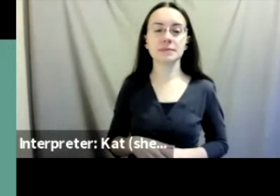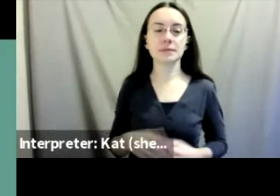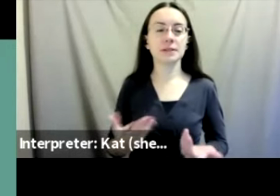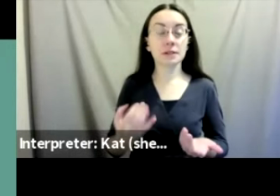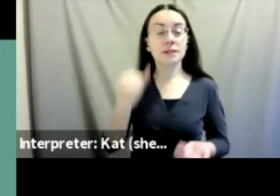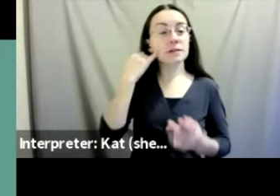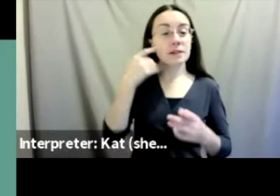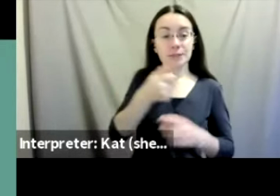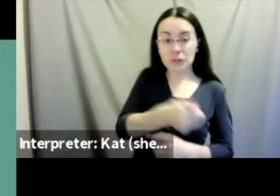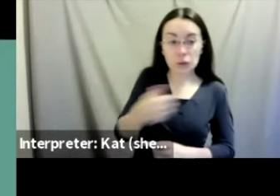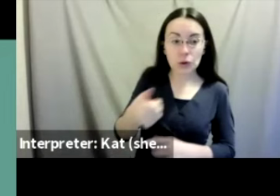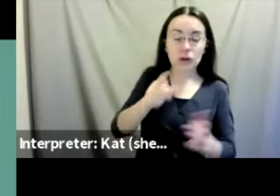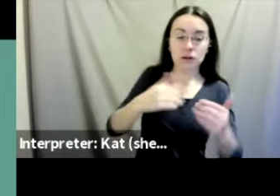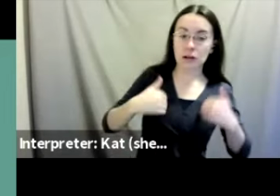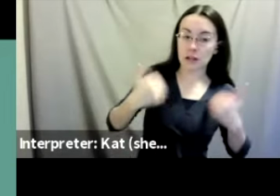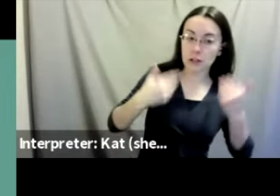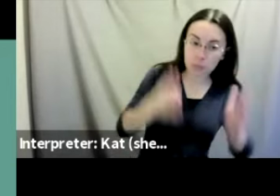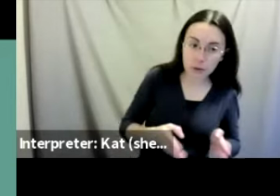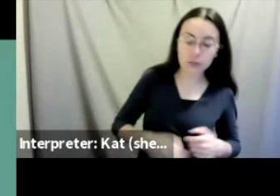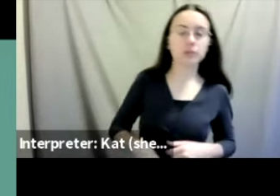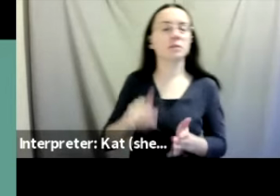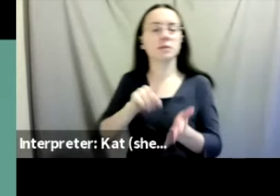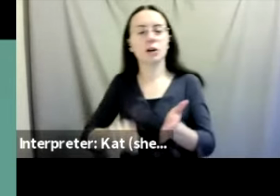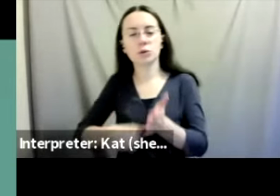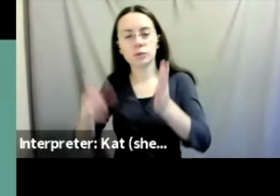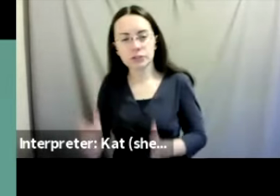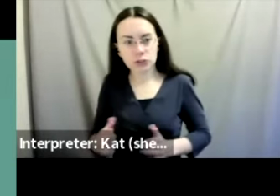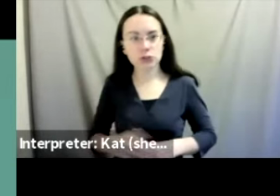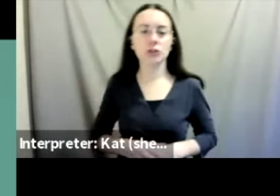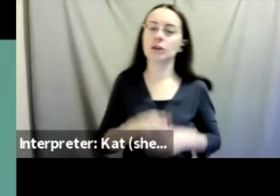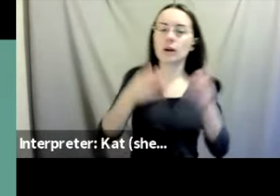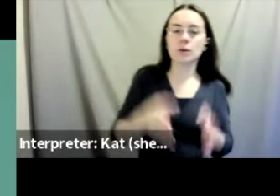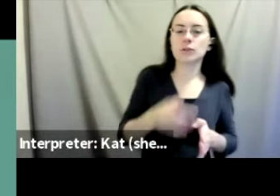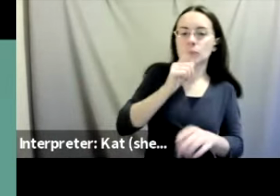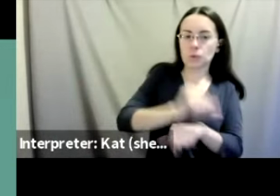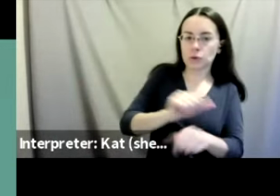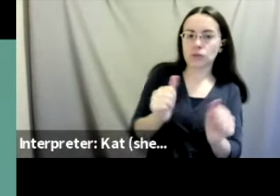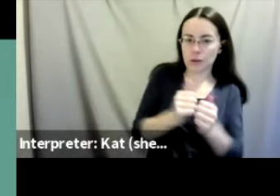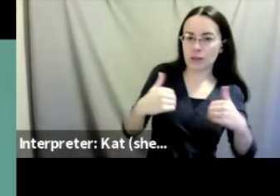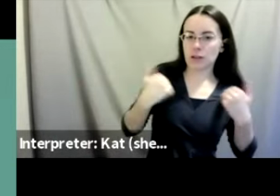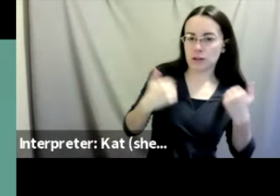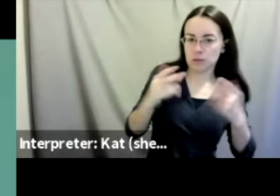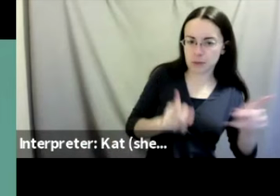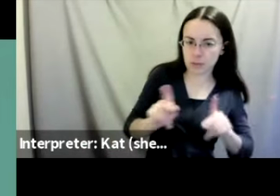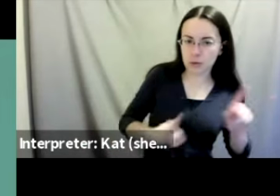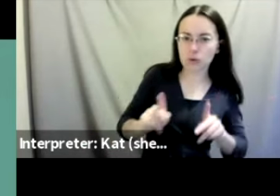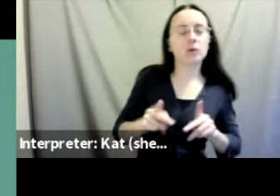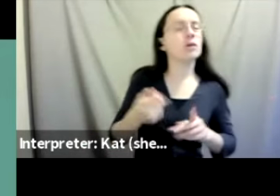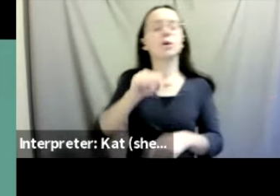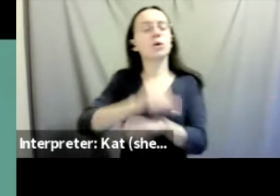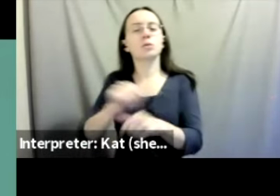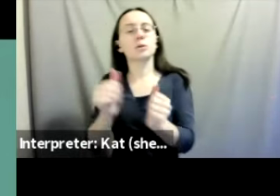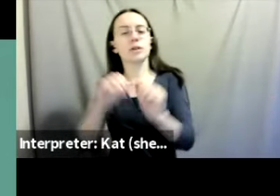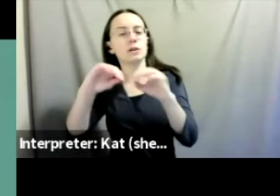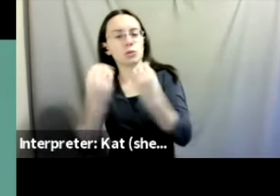a researcher, someone who works with young people or an organization that serves young people, how could you apply what you've learned